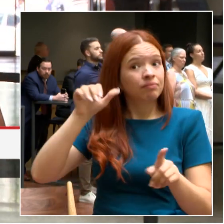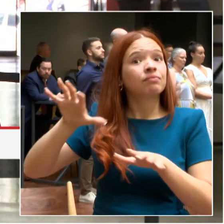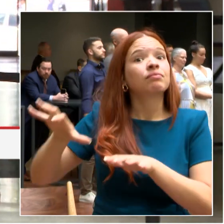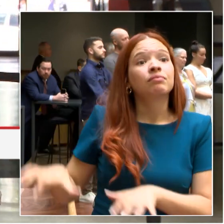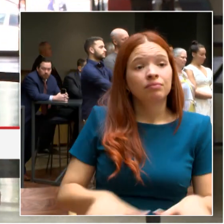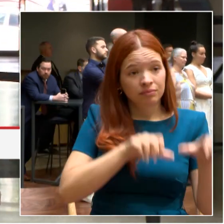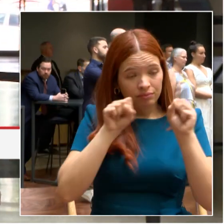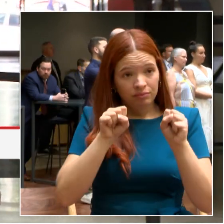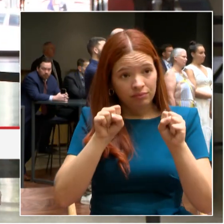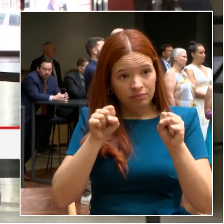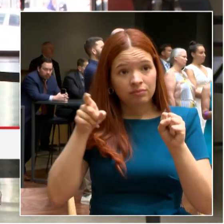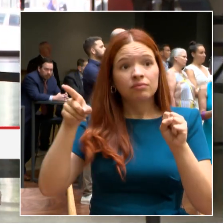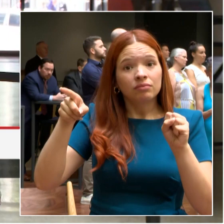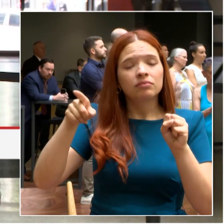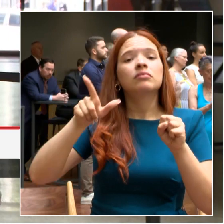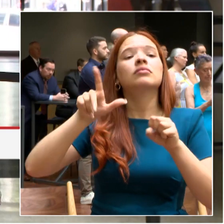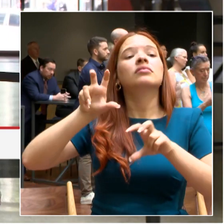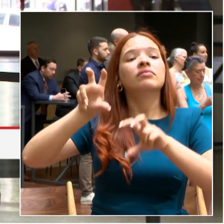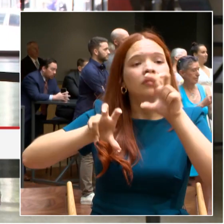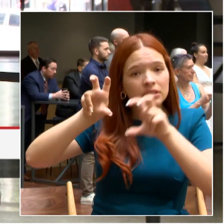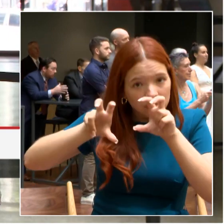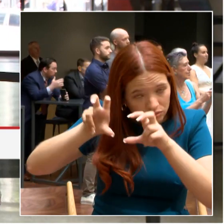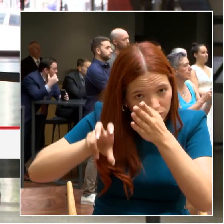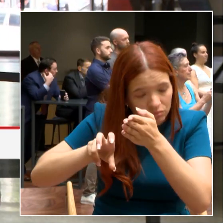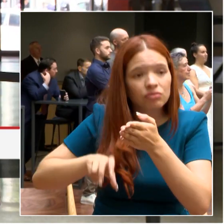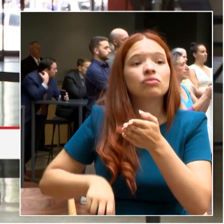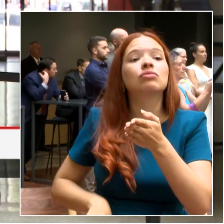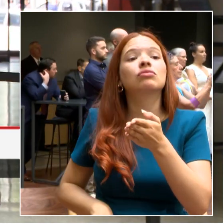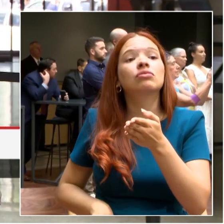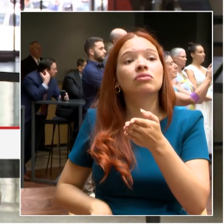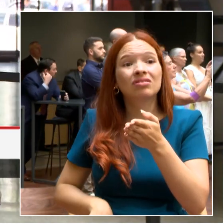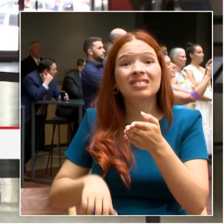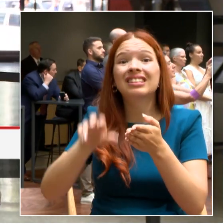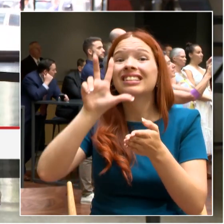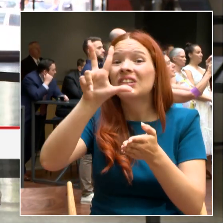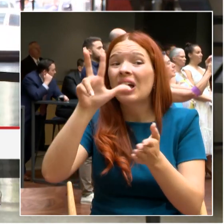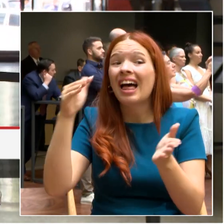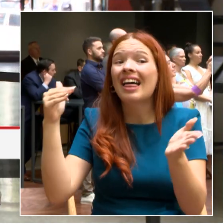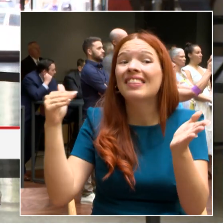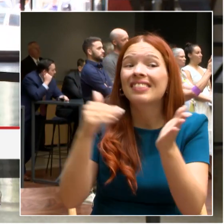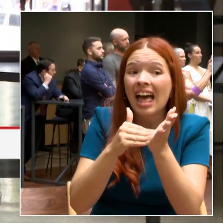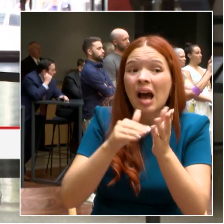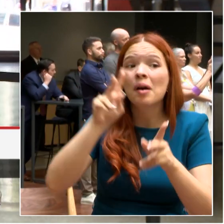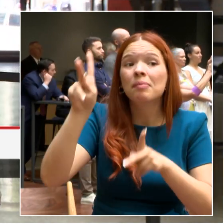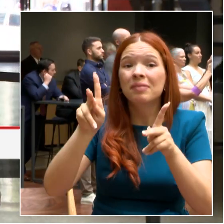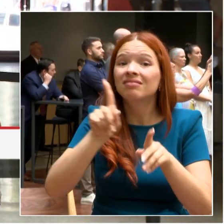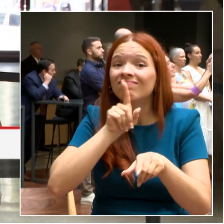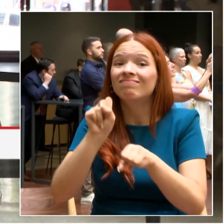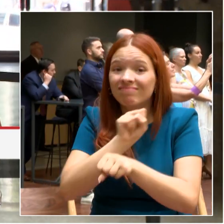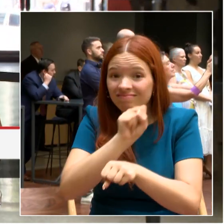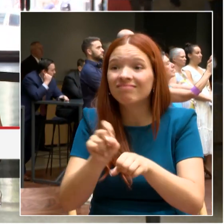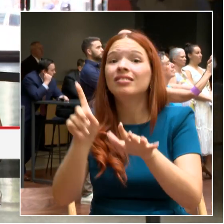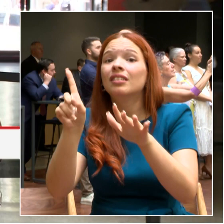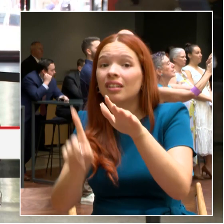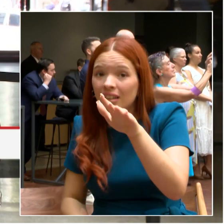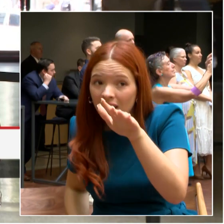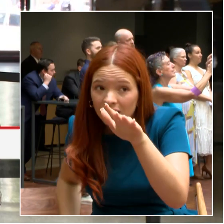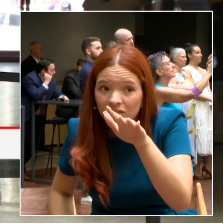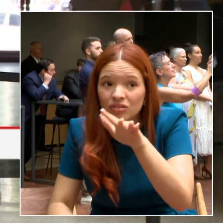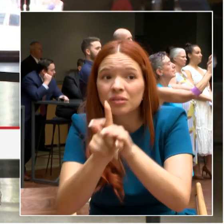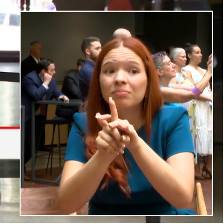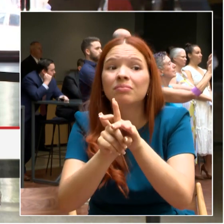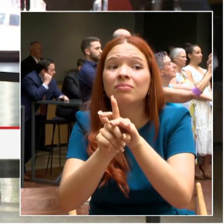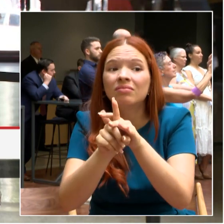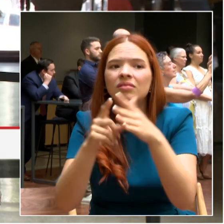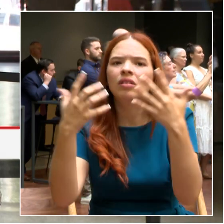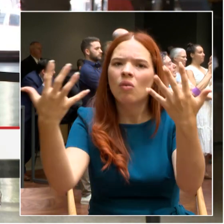3,000 people came because they recognize that the District of Columbia is a choice employer. We have fair benefits,